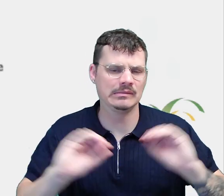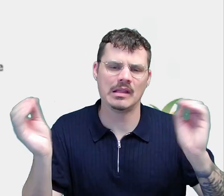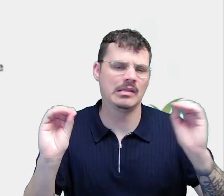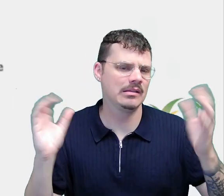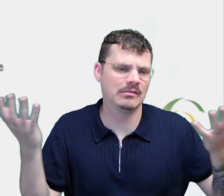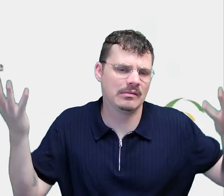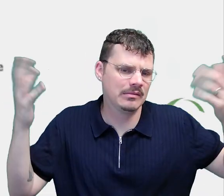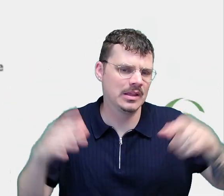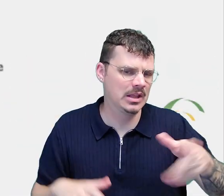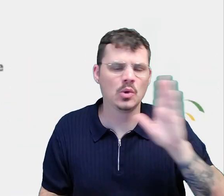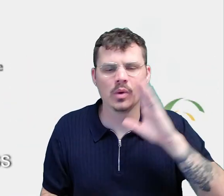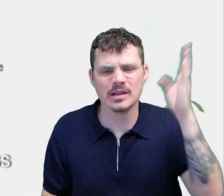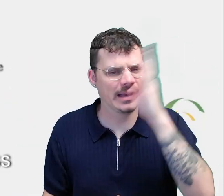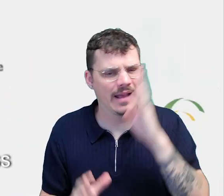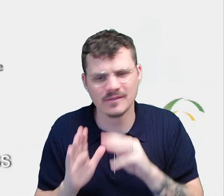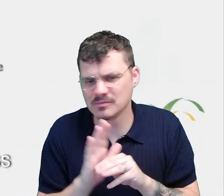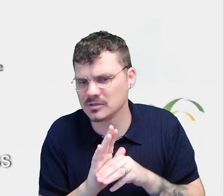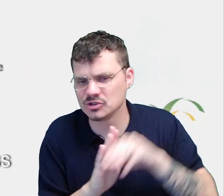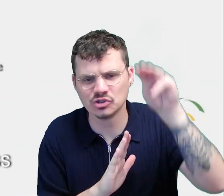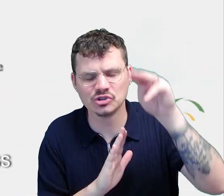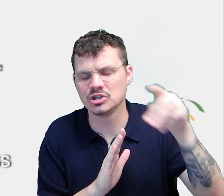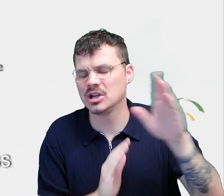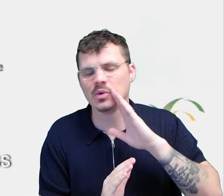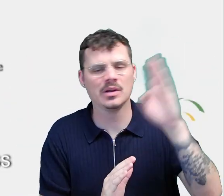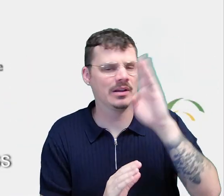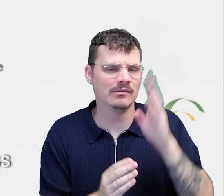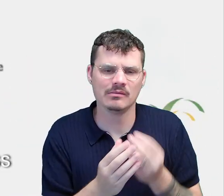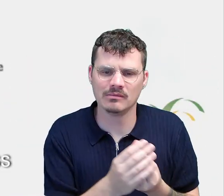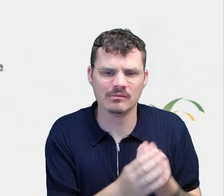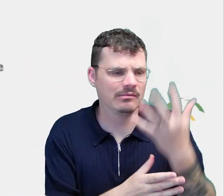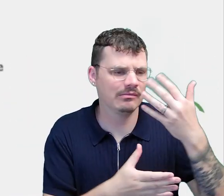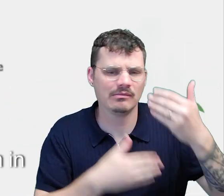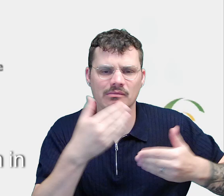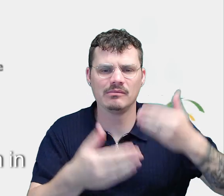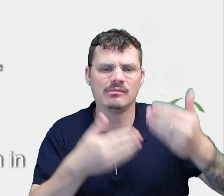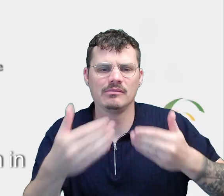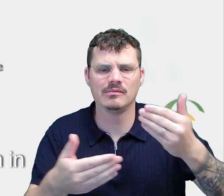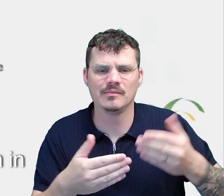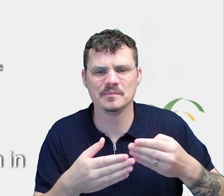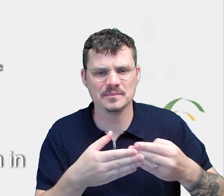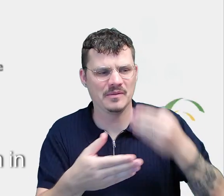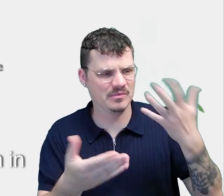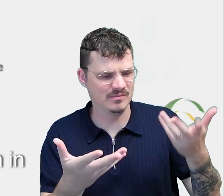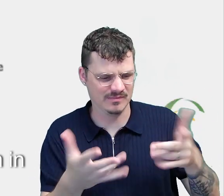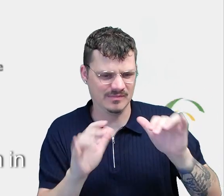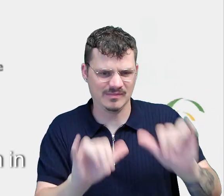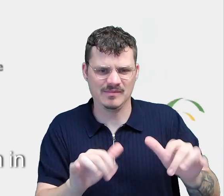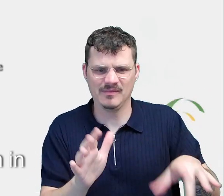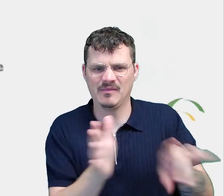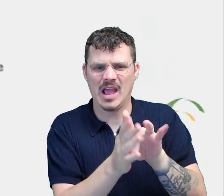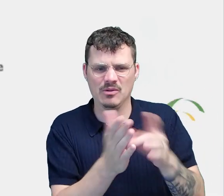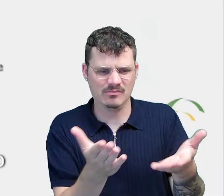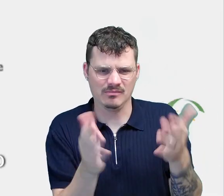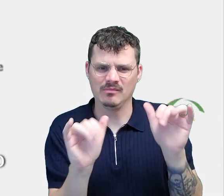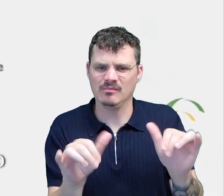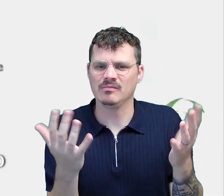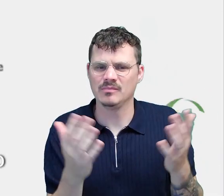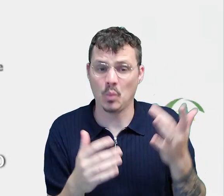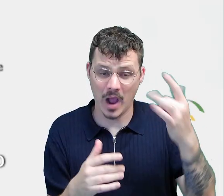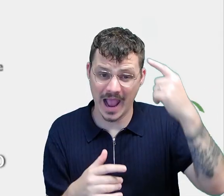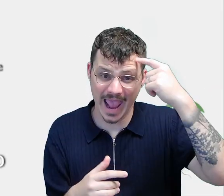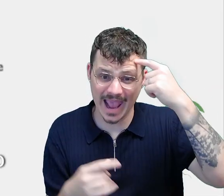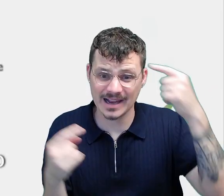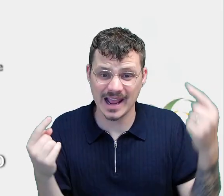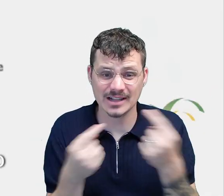never mature. He would never be able to progress beyond the condition they found him in because the